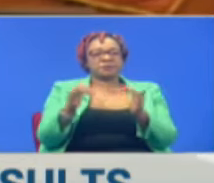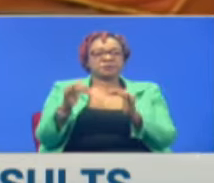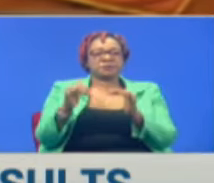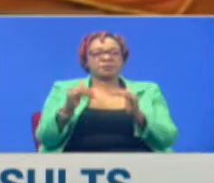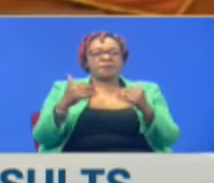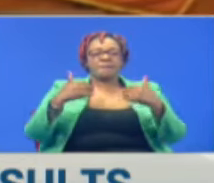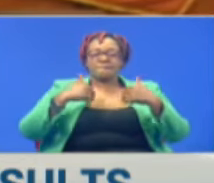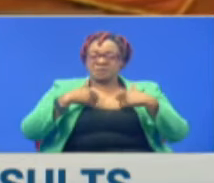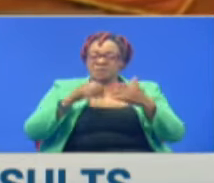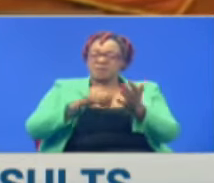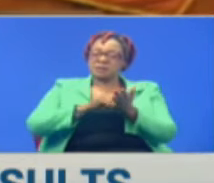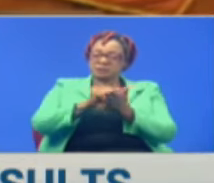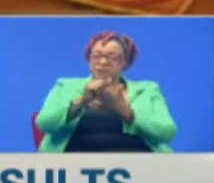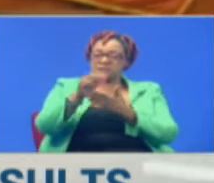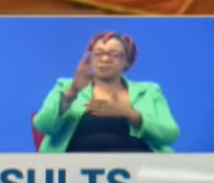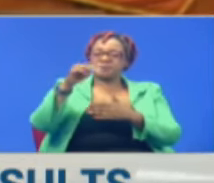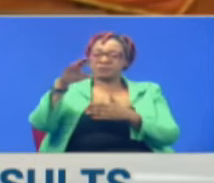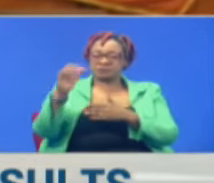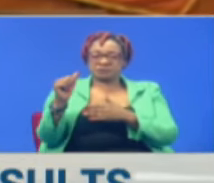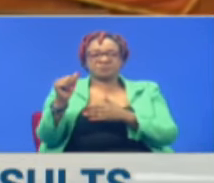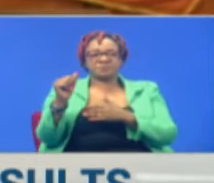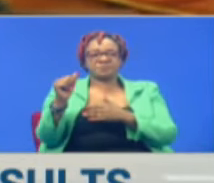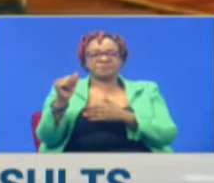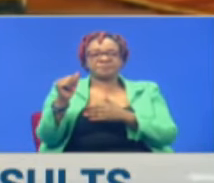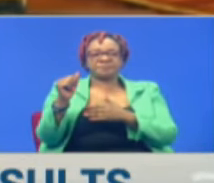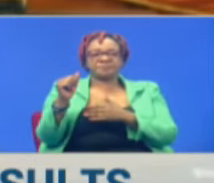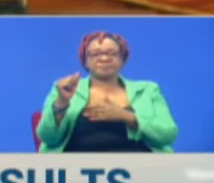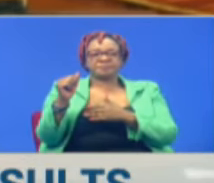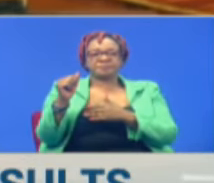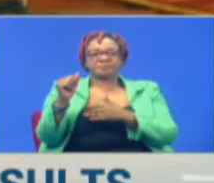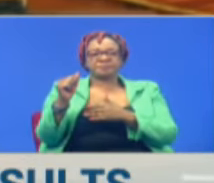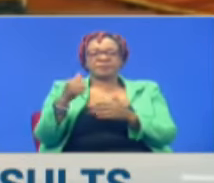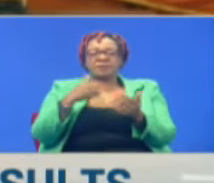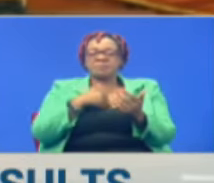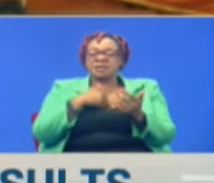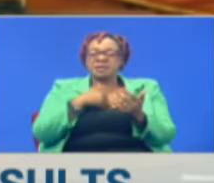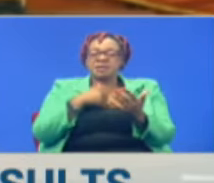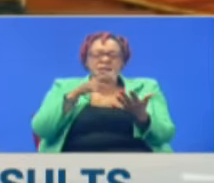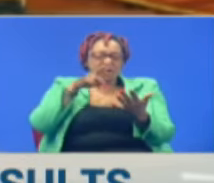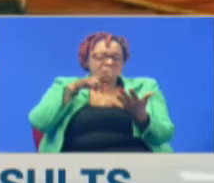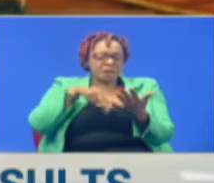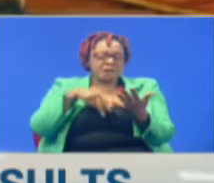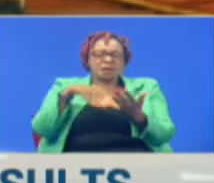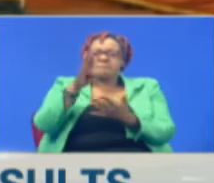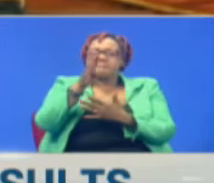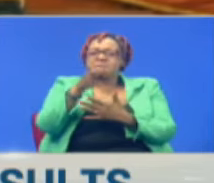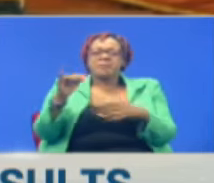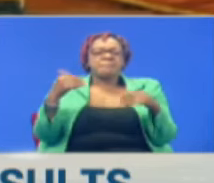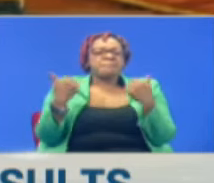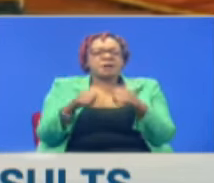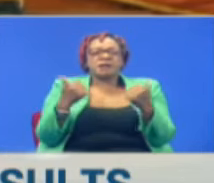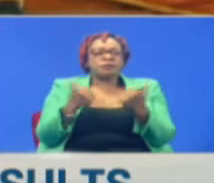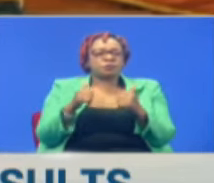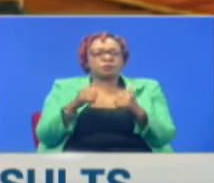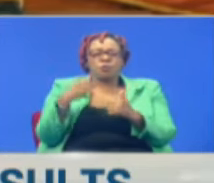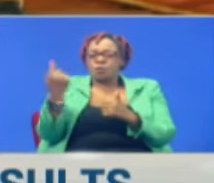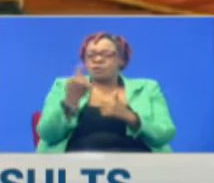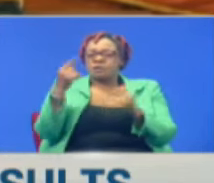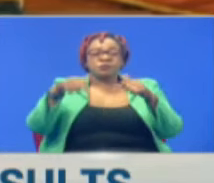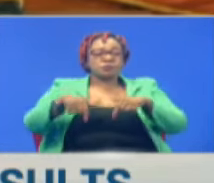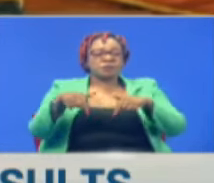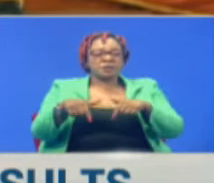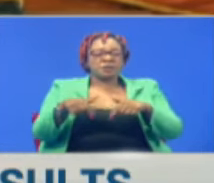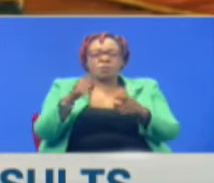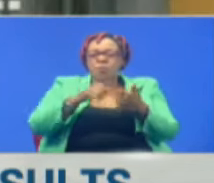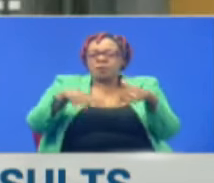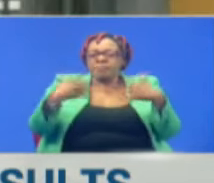elected member of County Assembly of Baringo from Tura Maya Ward, and I have not seen the BBI bill except today. How about